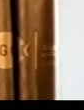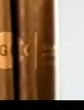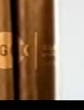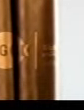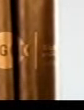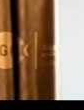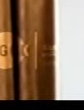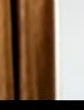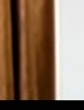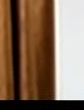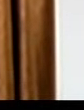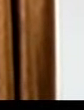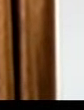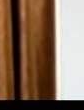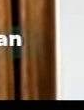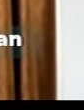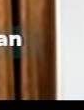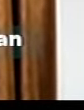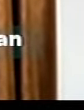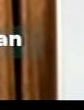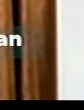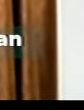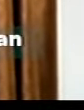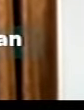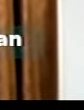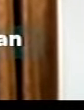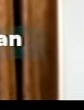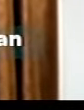women and could cause a lot of distress in them.